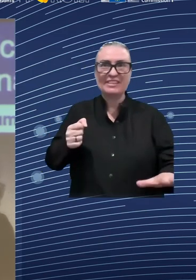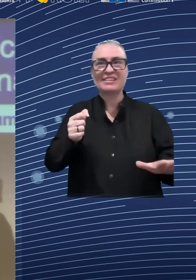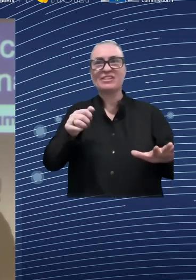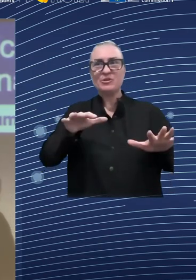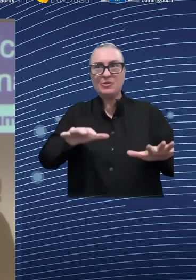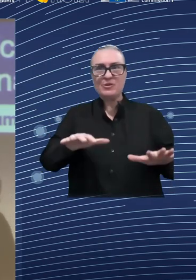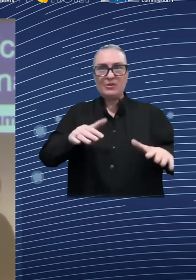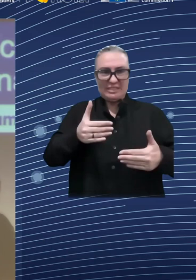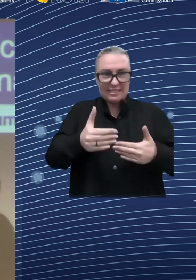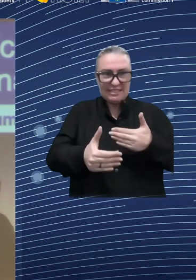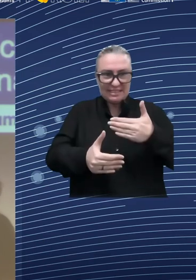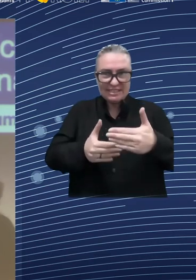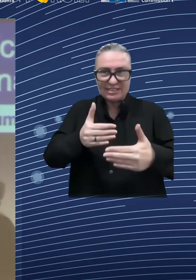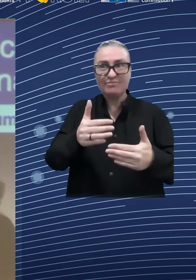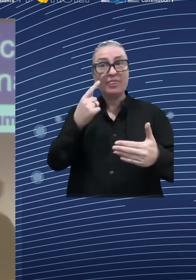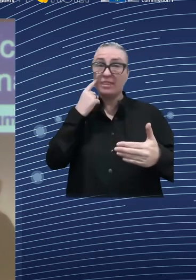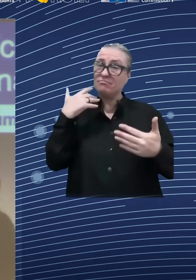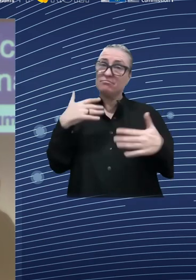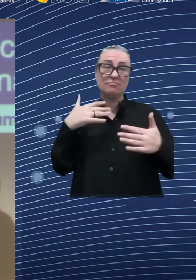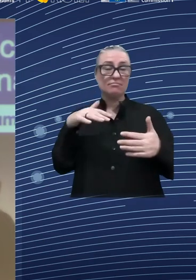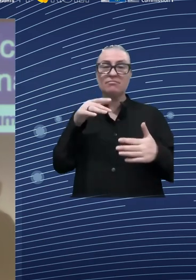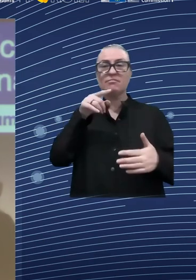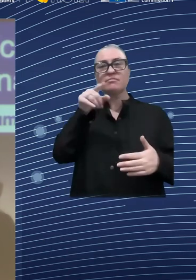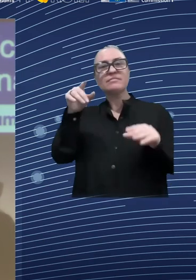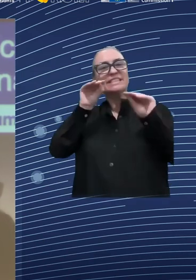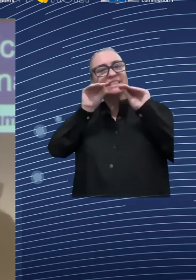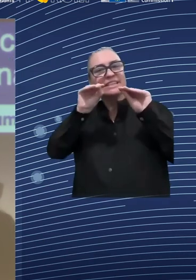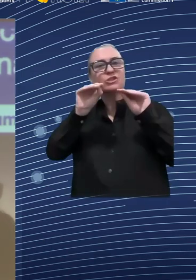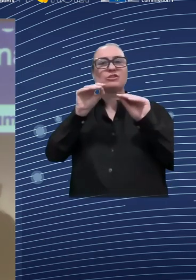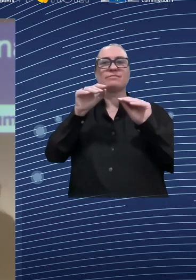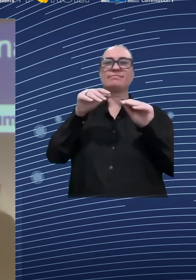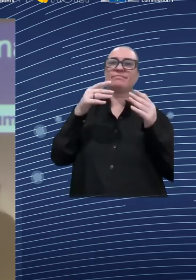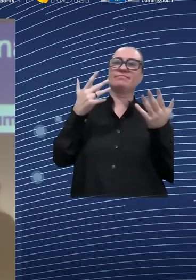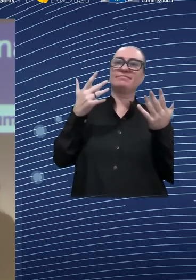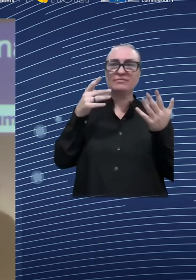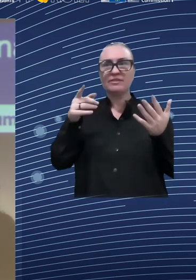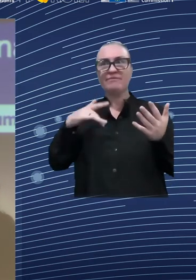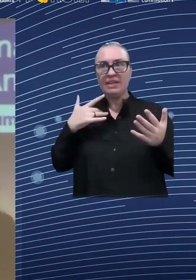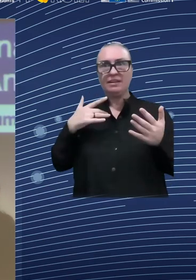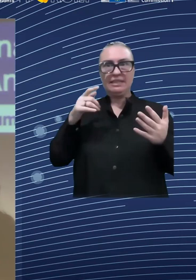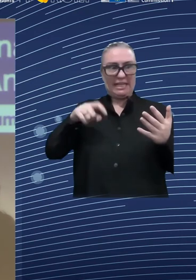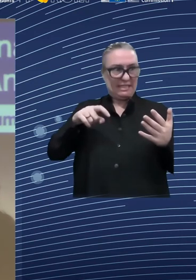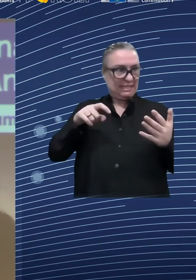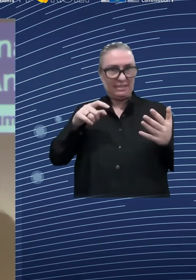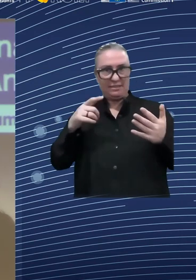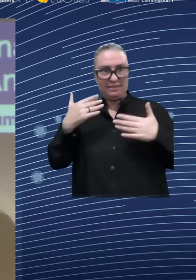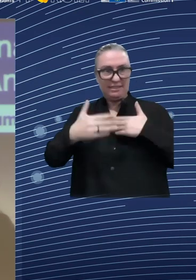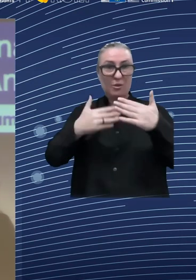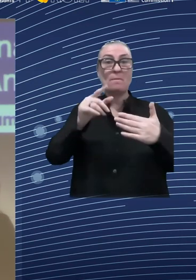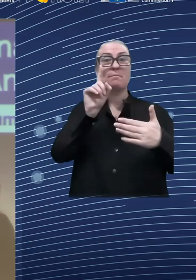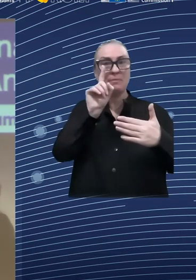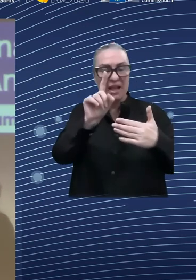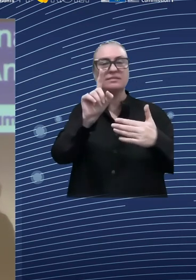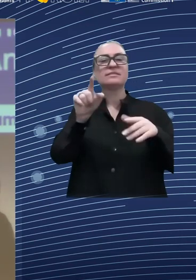industry can imagine and they would like it to be. But from my perspective, what is important is to name